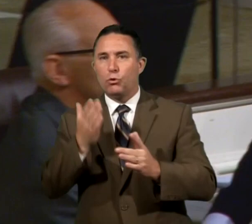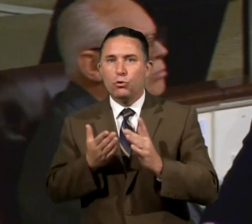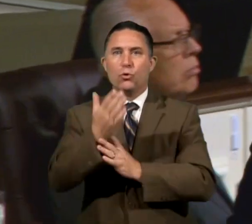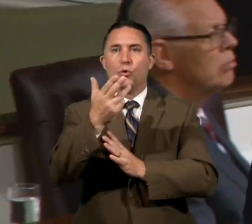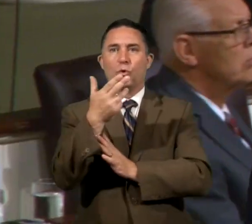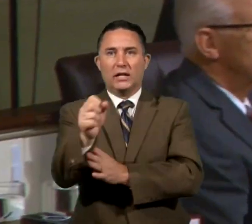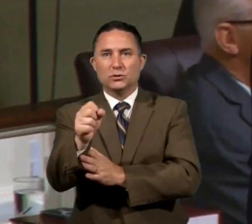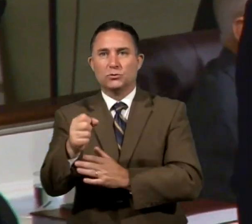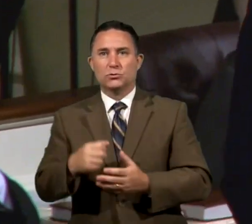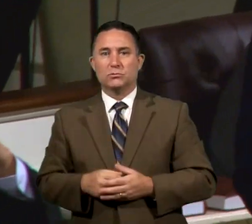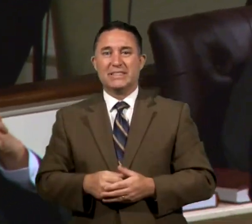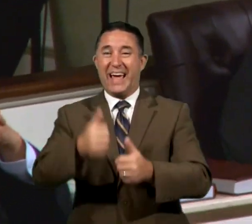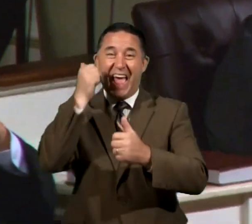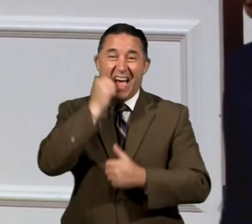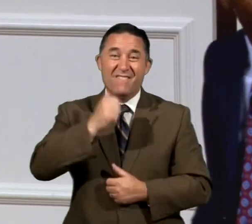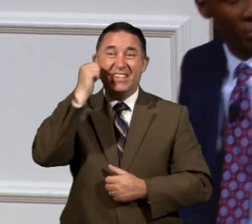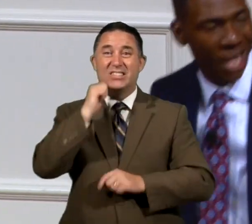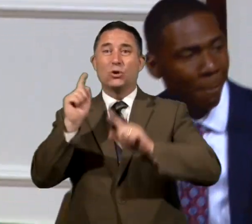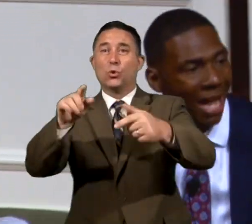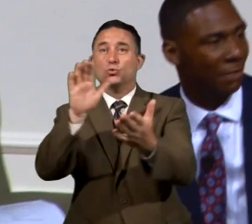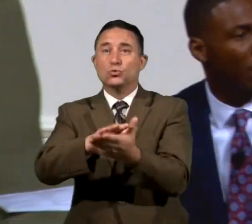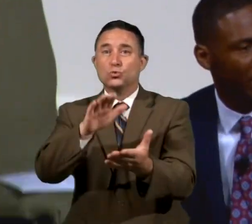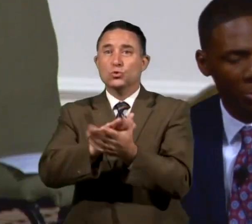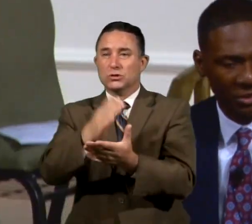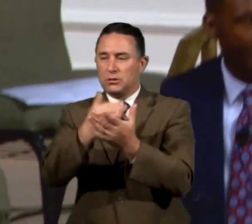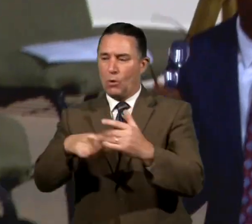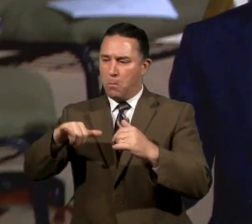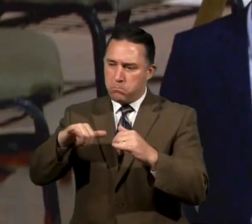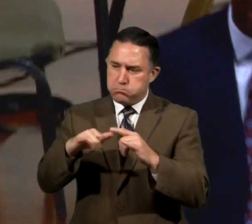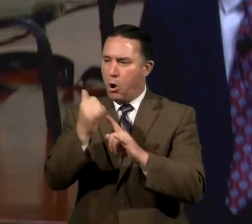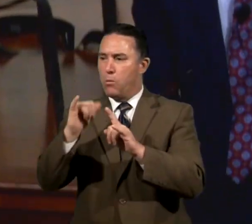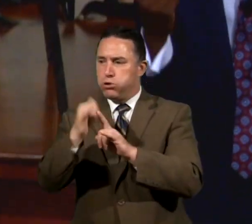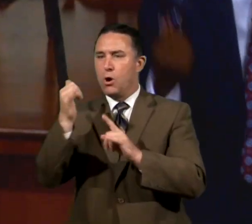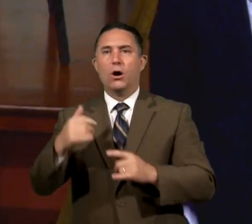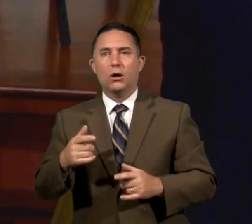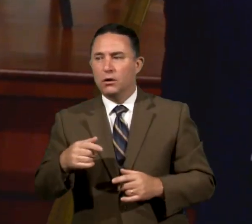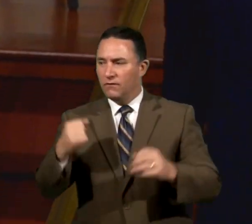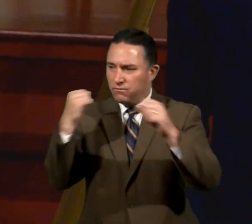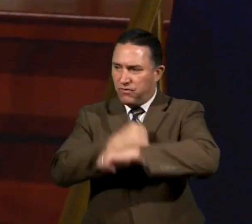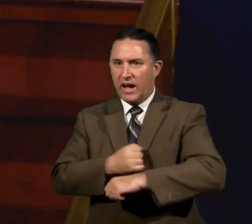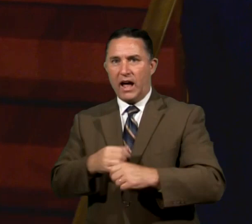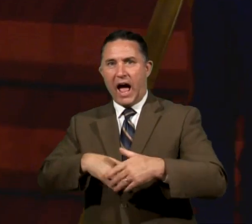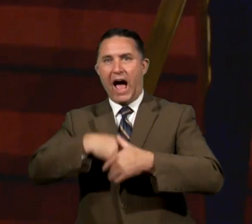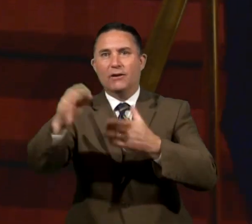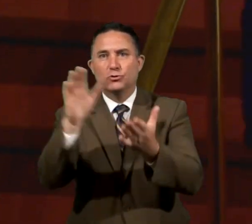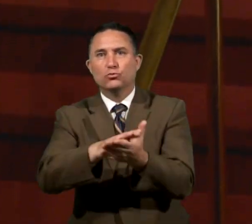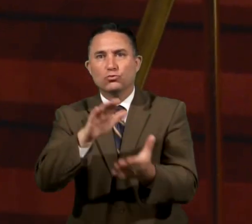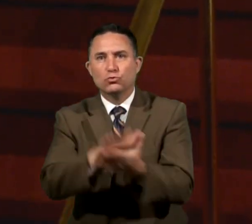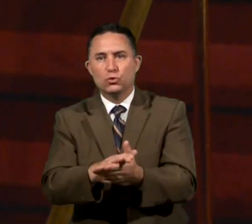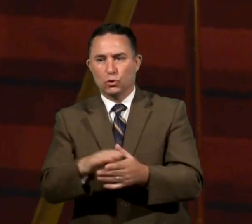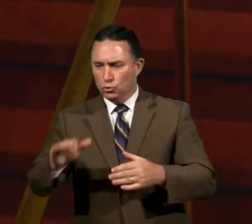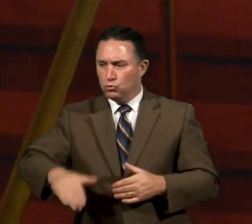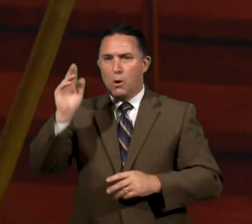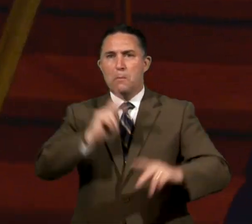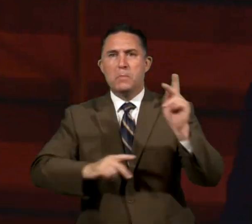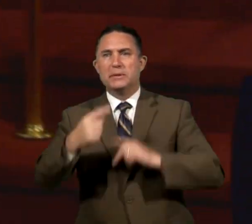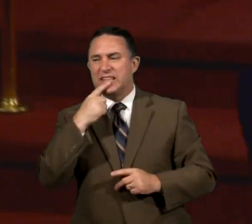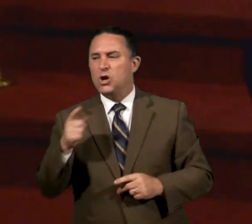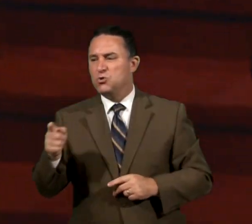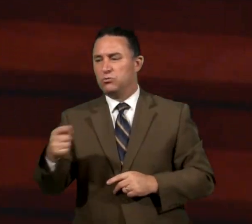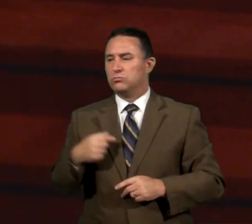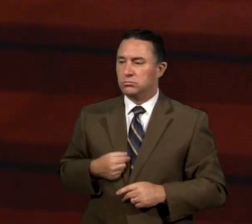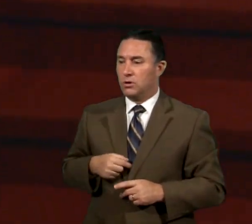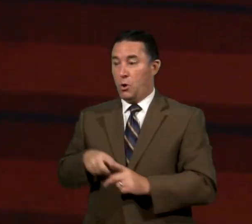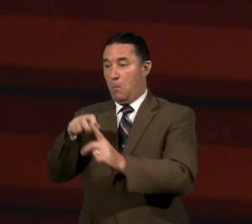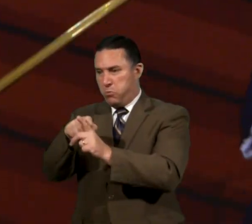high school. Every day you go in school, somebody's bullying you. Somebody, you gotta fight your way out. You grow up and people tell you that I'm